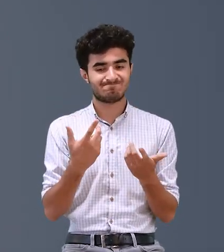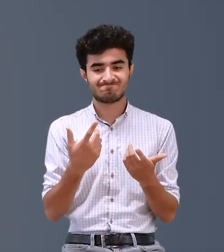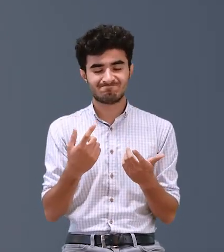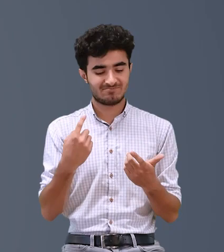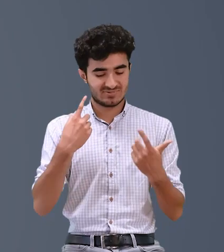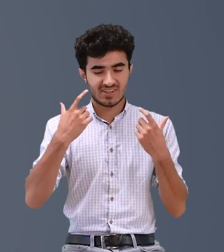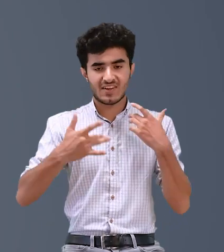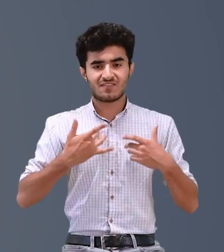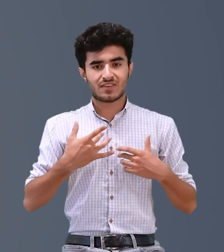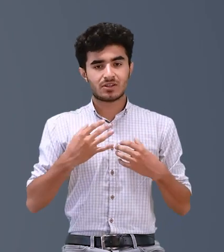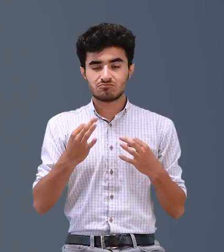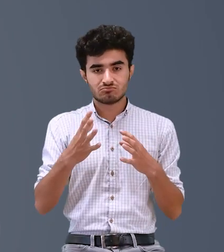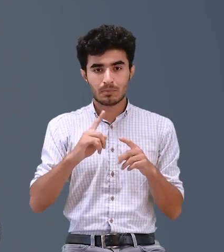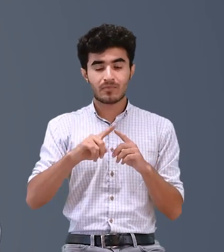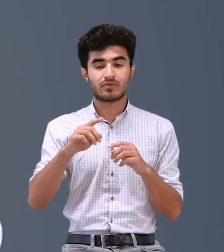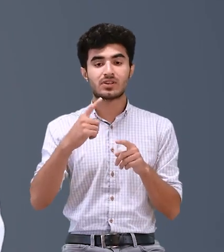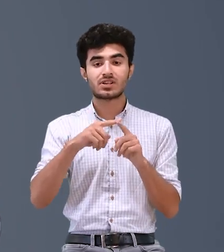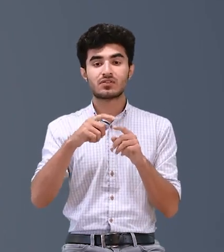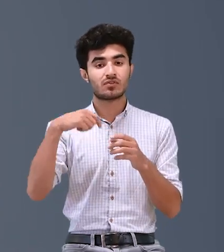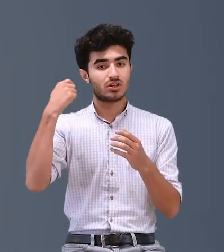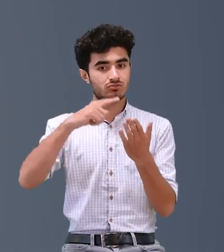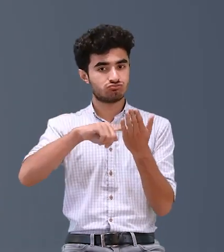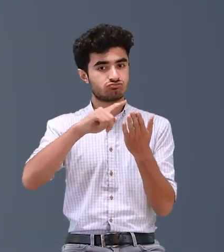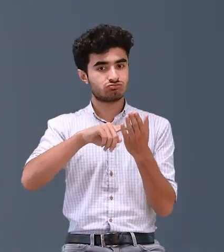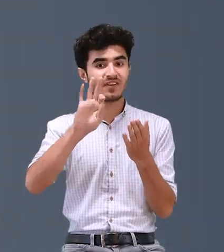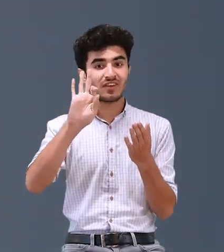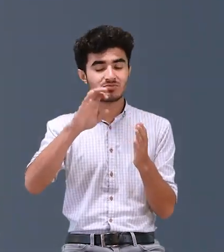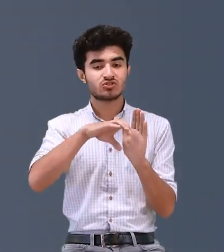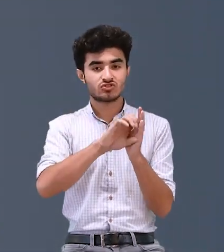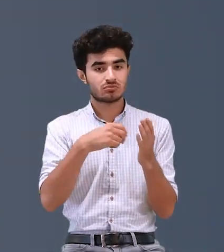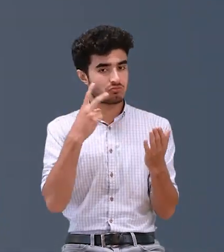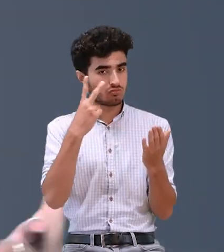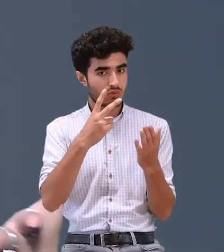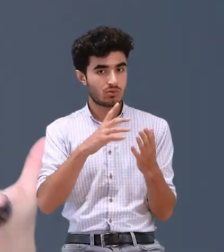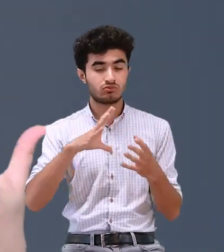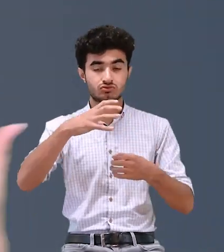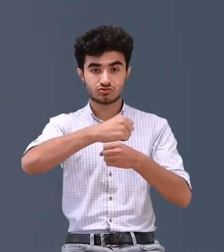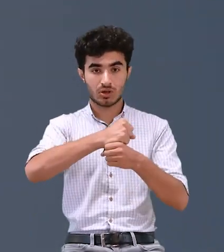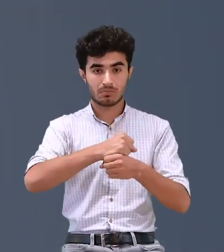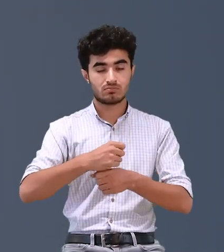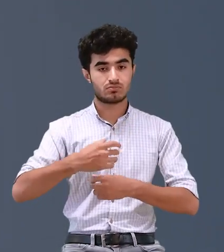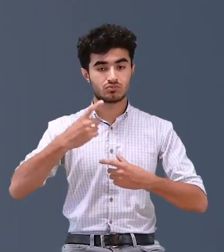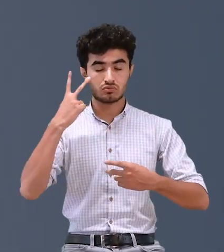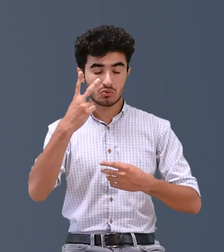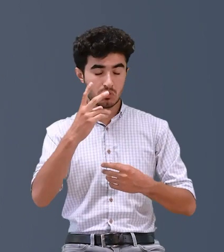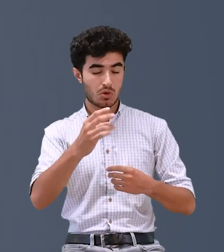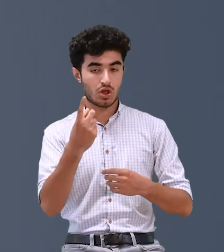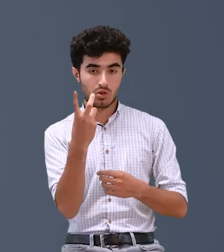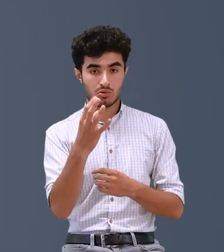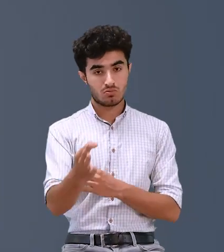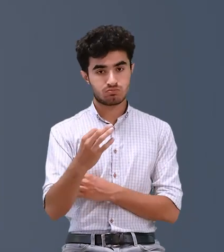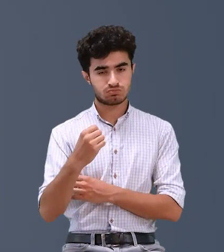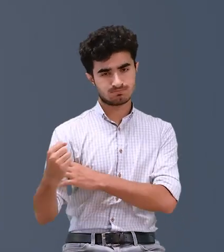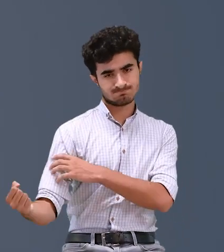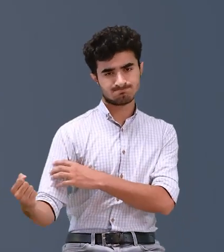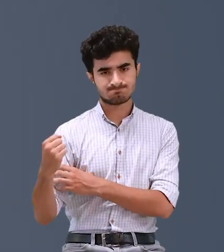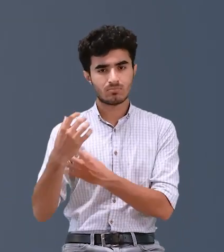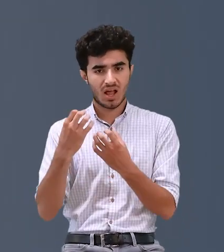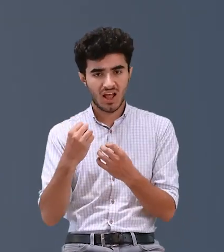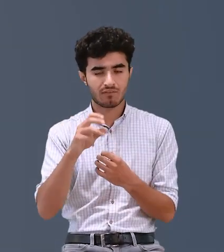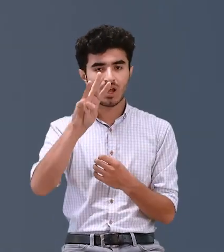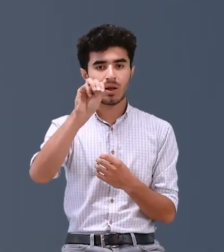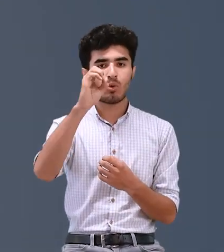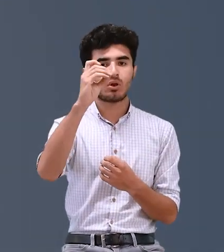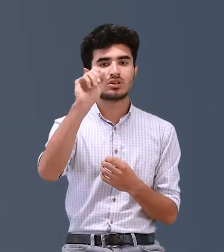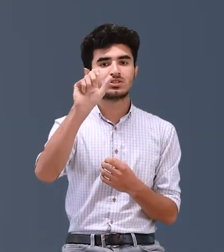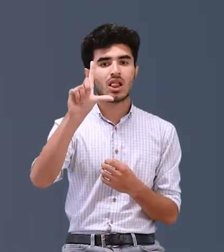scrolling, or it's some influencer or model telling us to try these new stretch bands or exercises or routines and